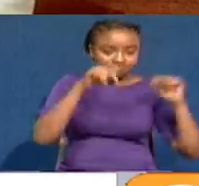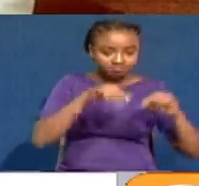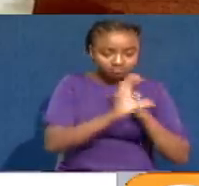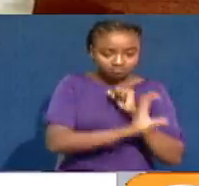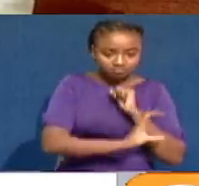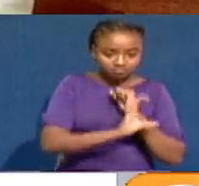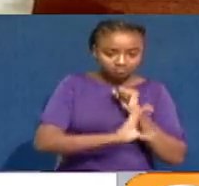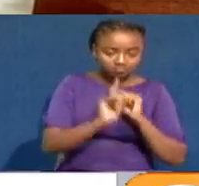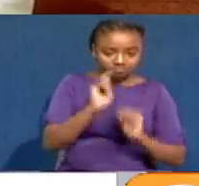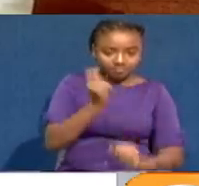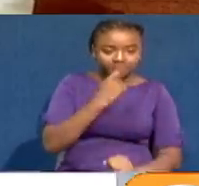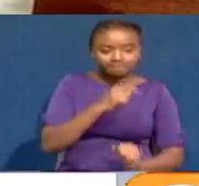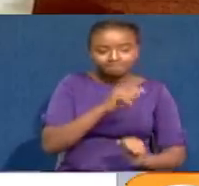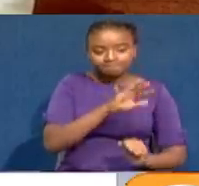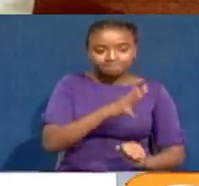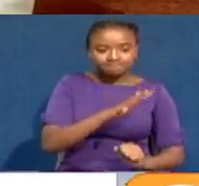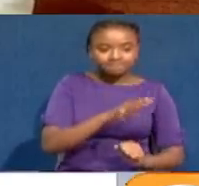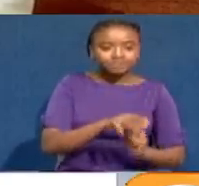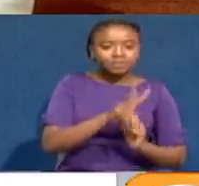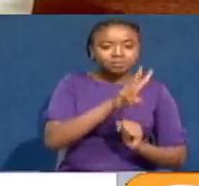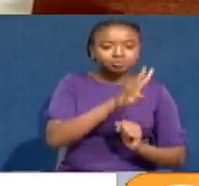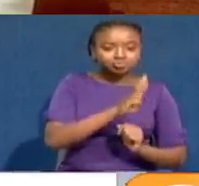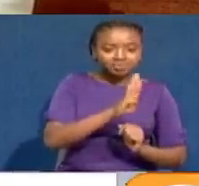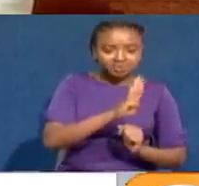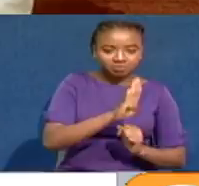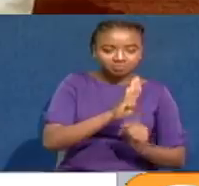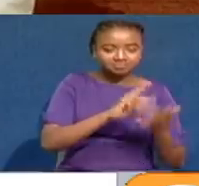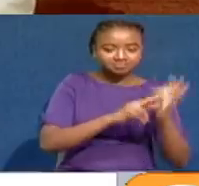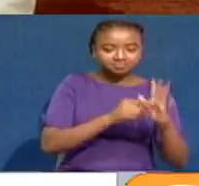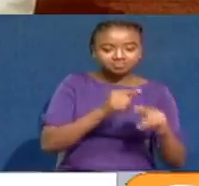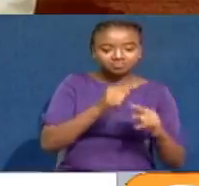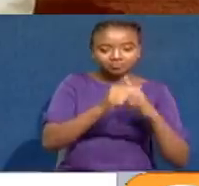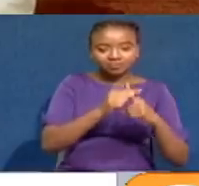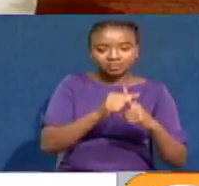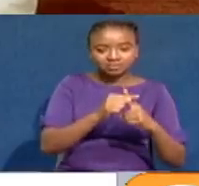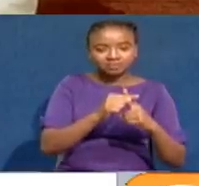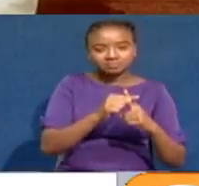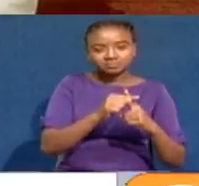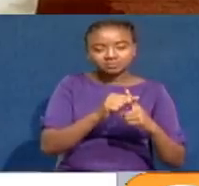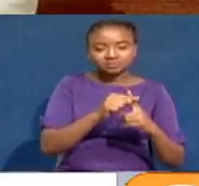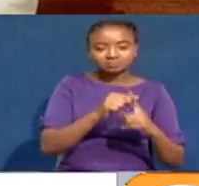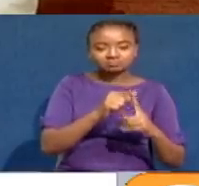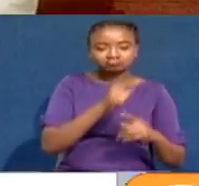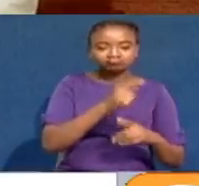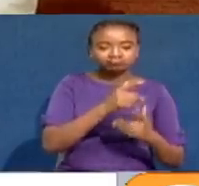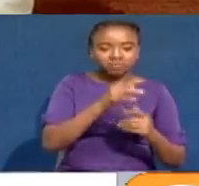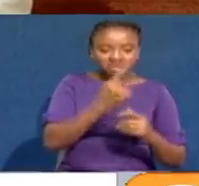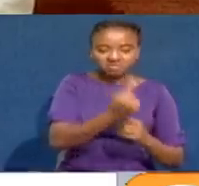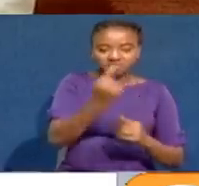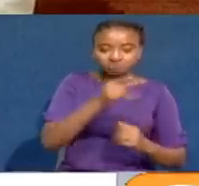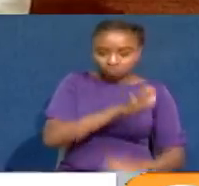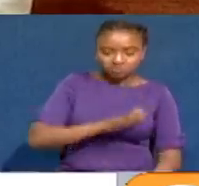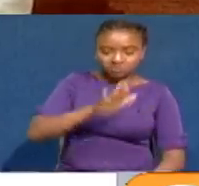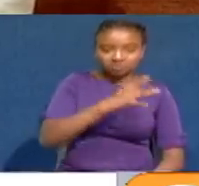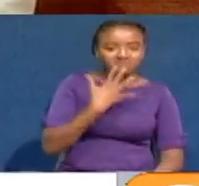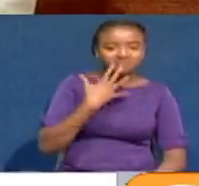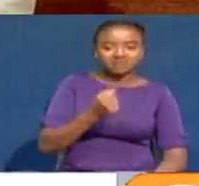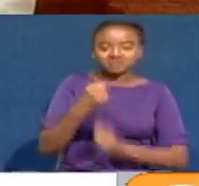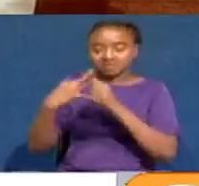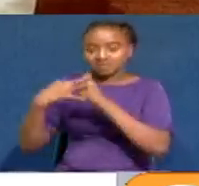Kenya. We talk about 2 billion per constituency, that's around 580 billion Kenya shillings. Yeah. We go to